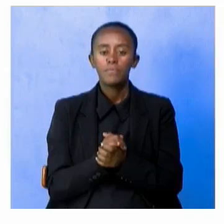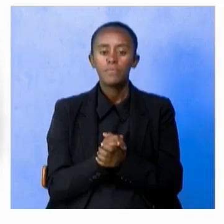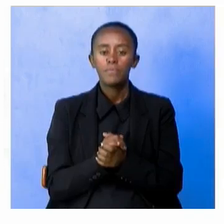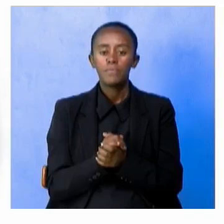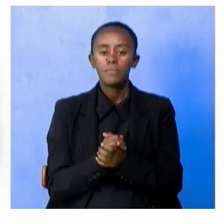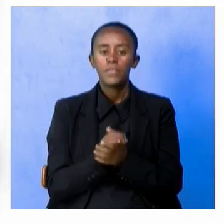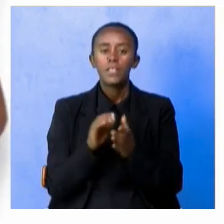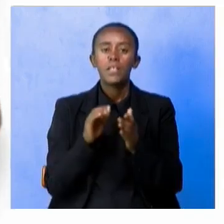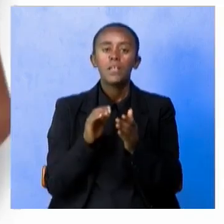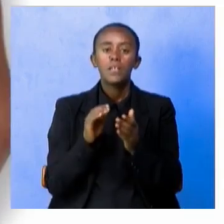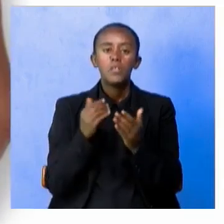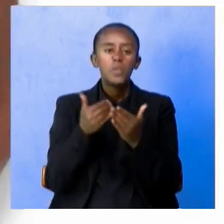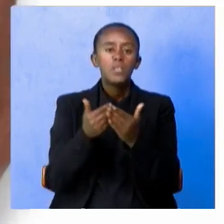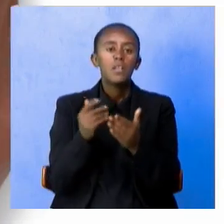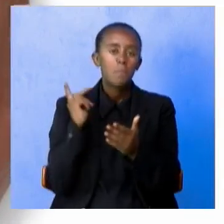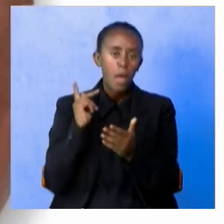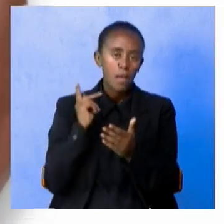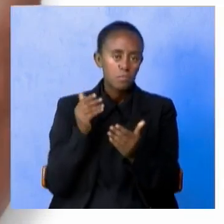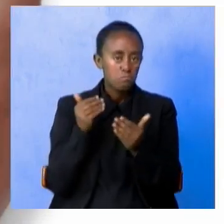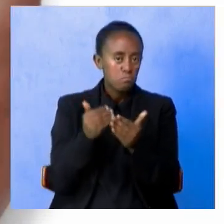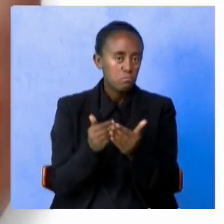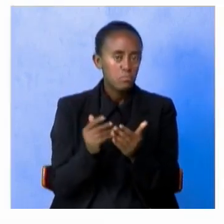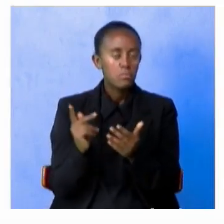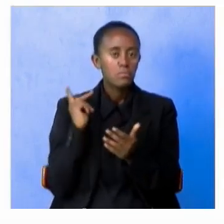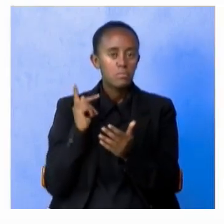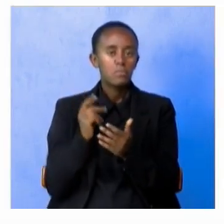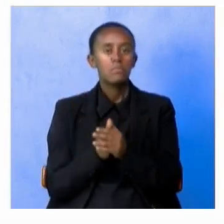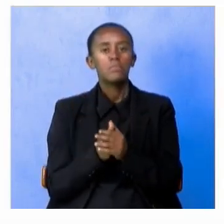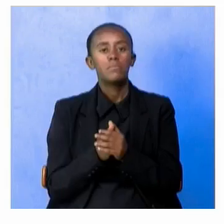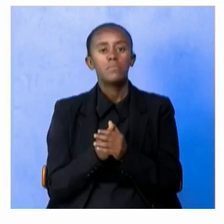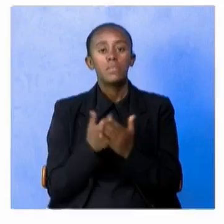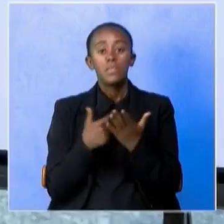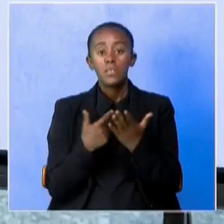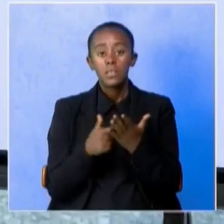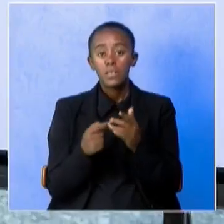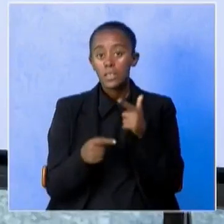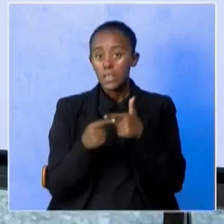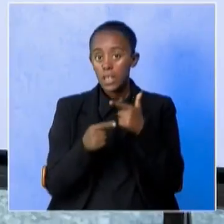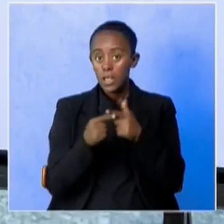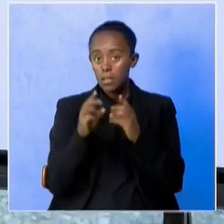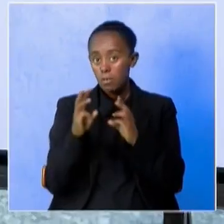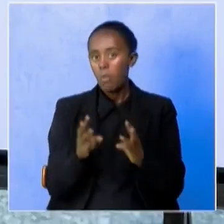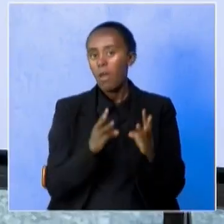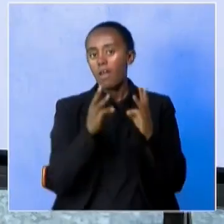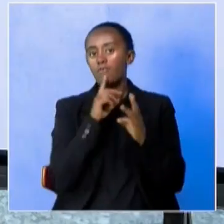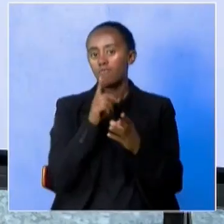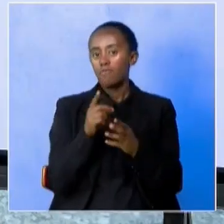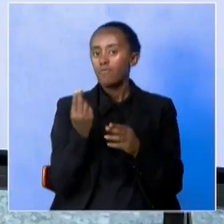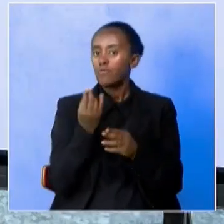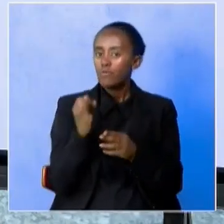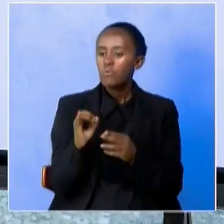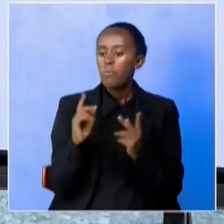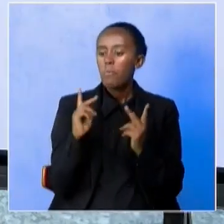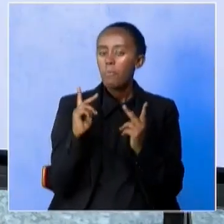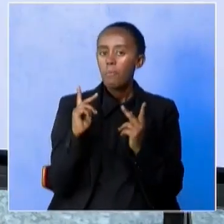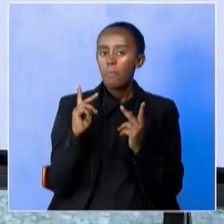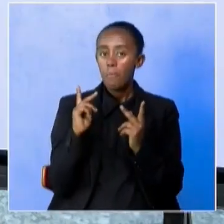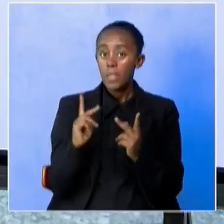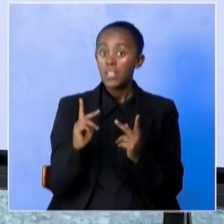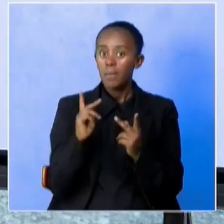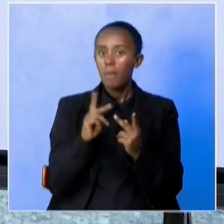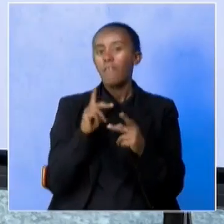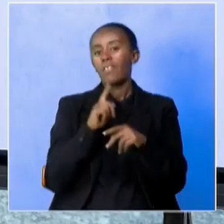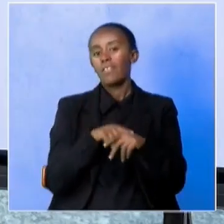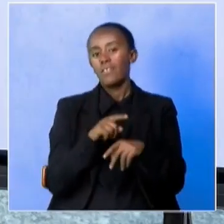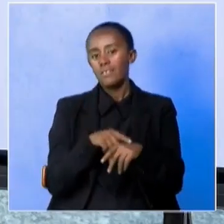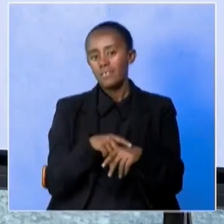recent past. In the recent past. This is the second way of using the present perfect,